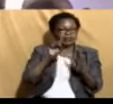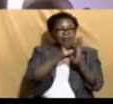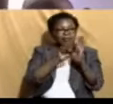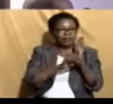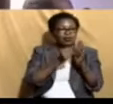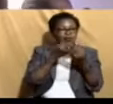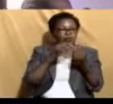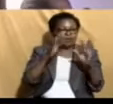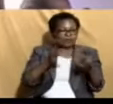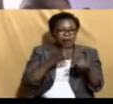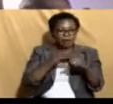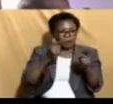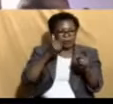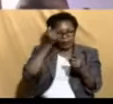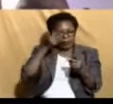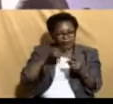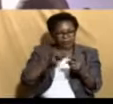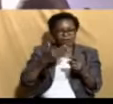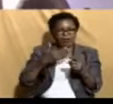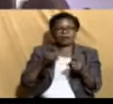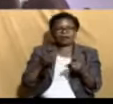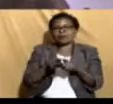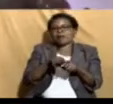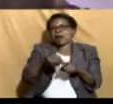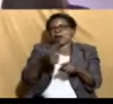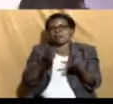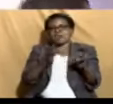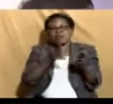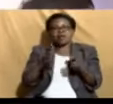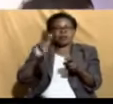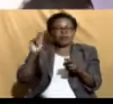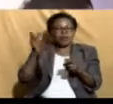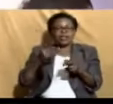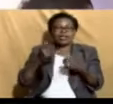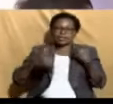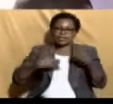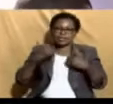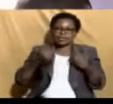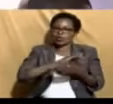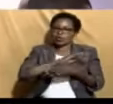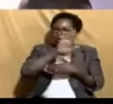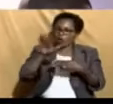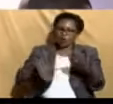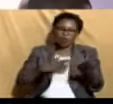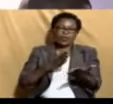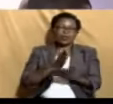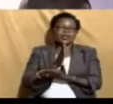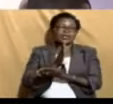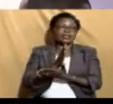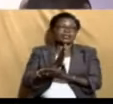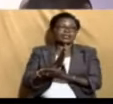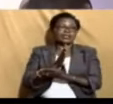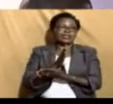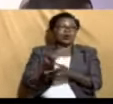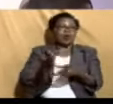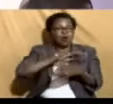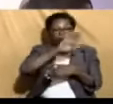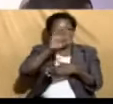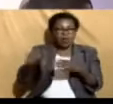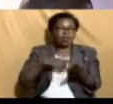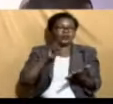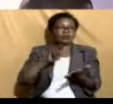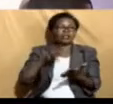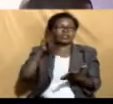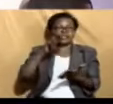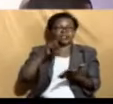because he, as every other Kenyan, enjoys all the rights and privileges reserved for citizens